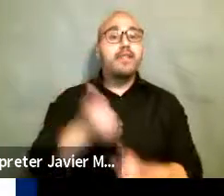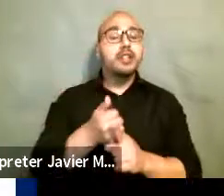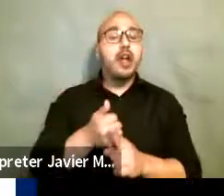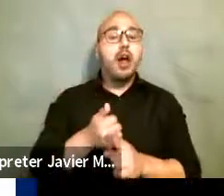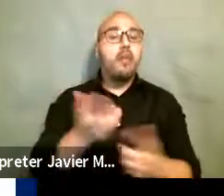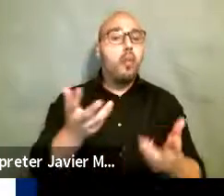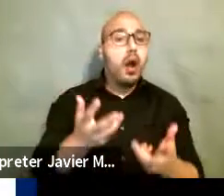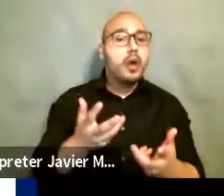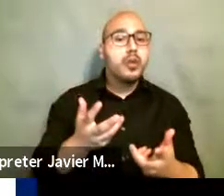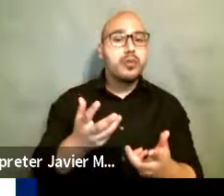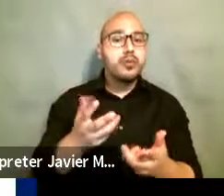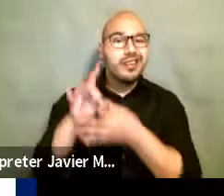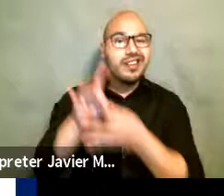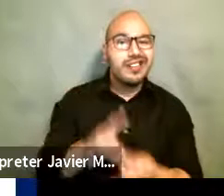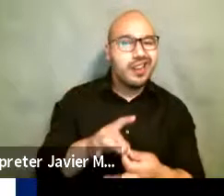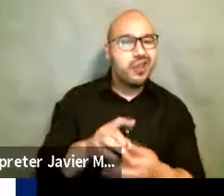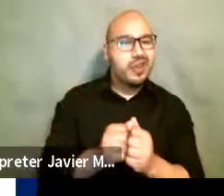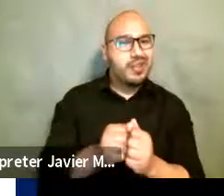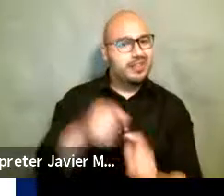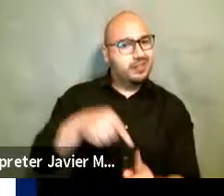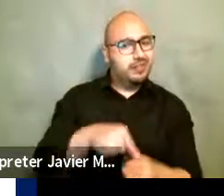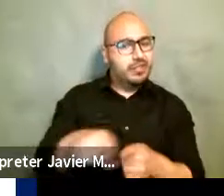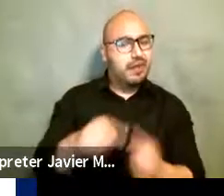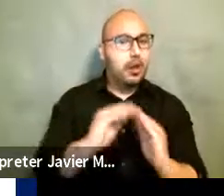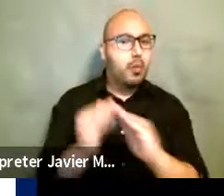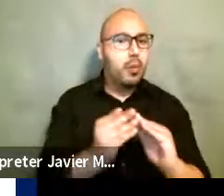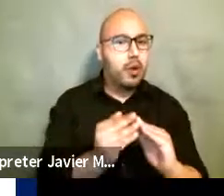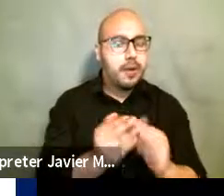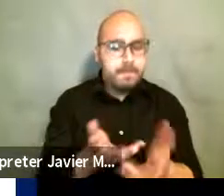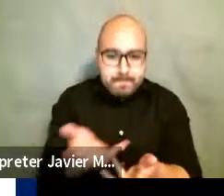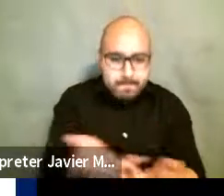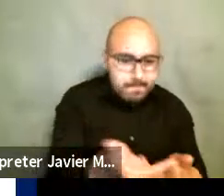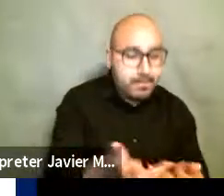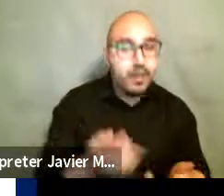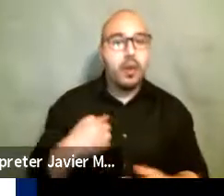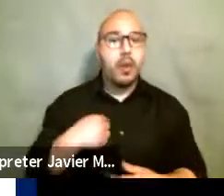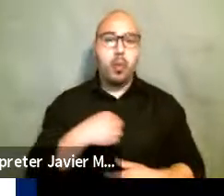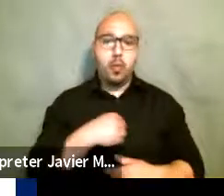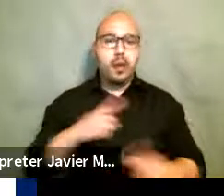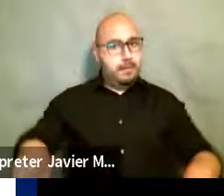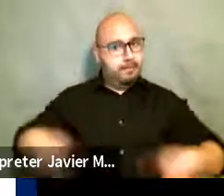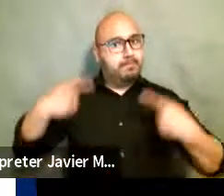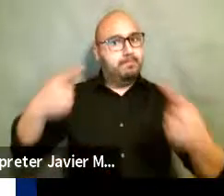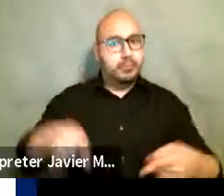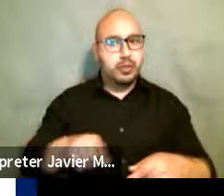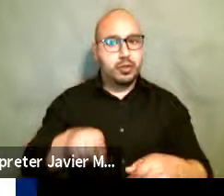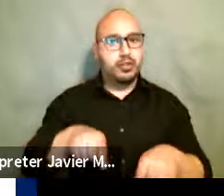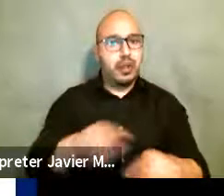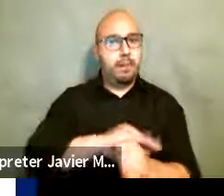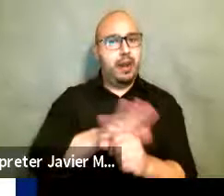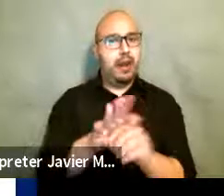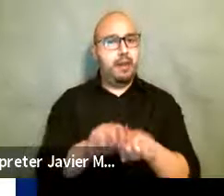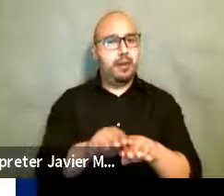to this specific community. We have remained open during the pandemic. In fact, we